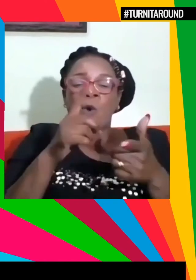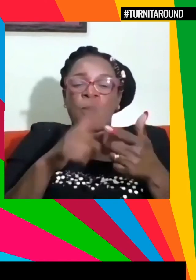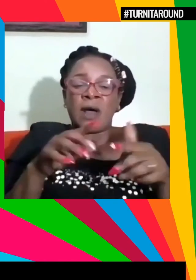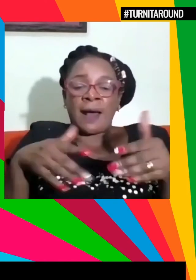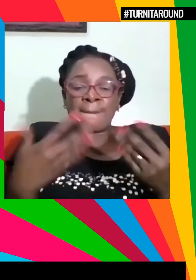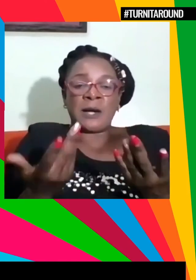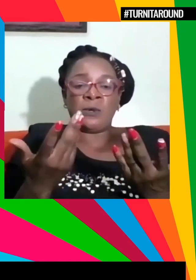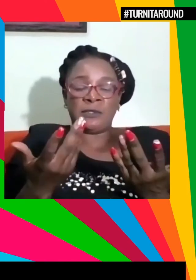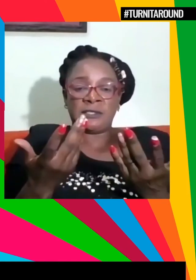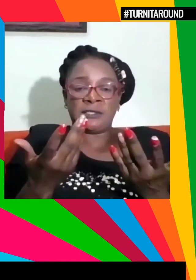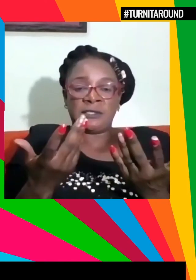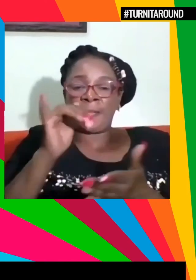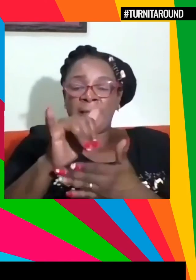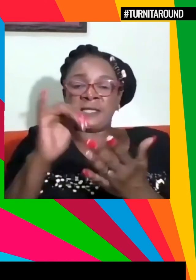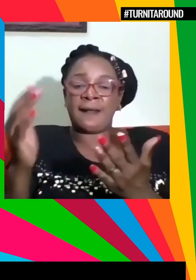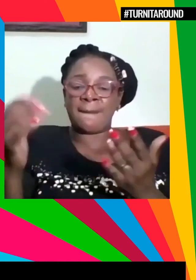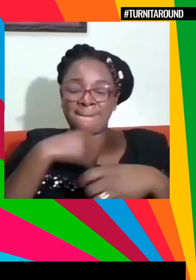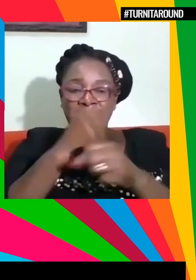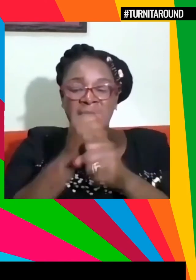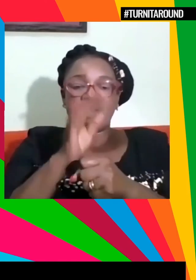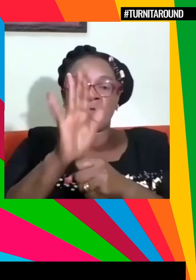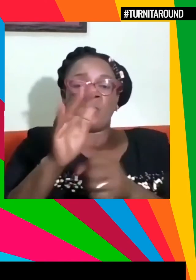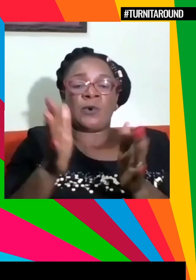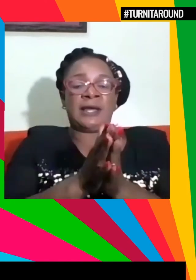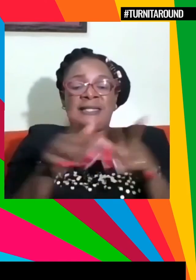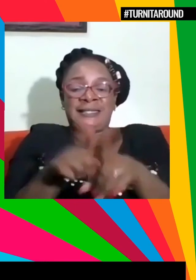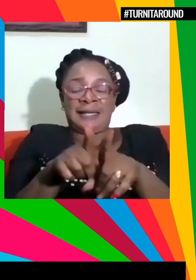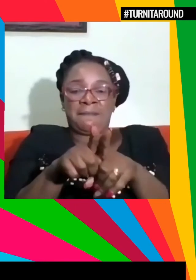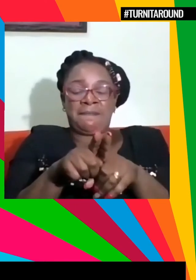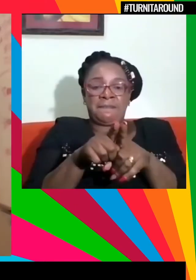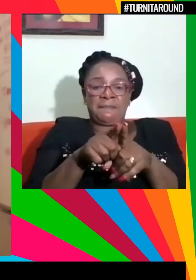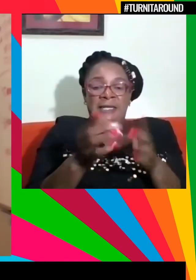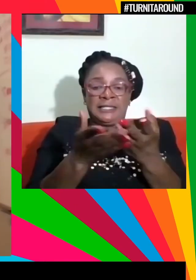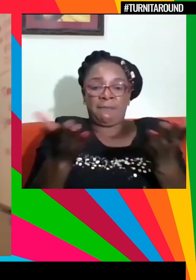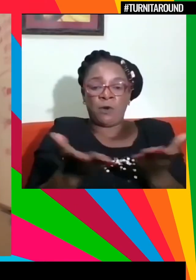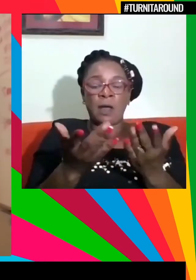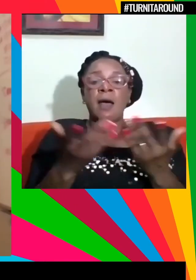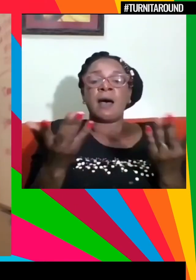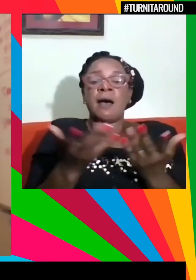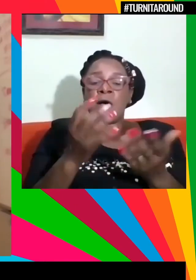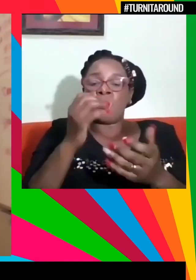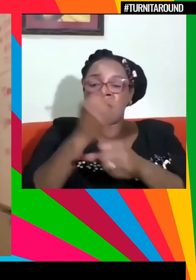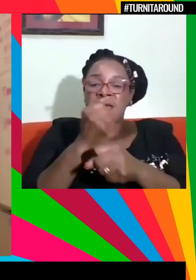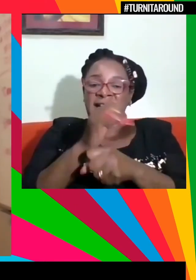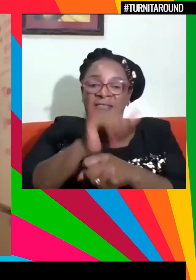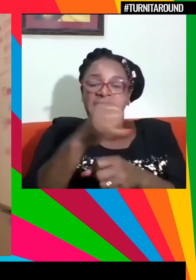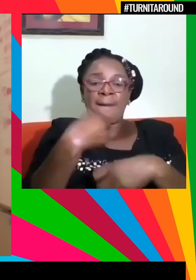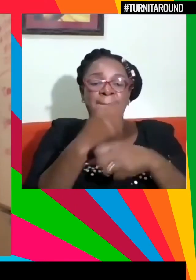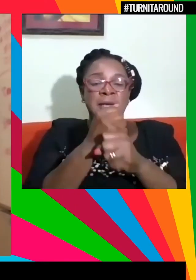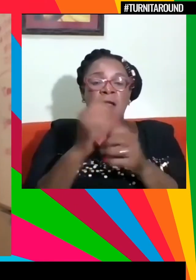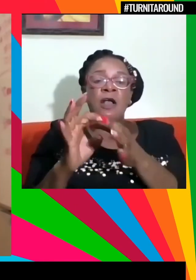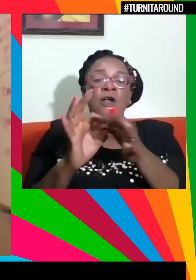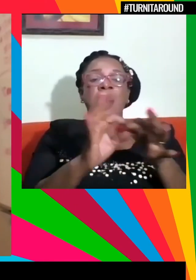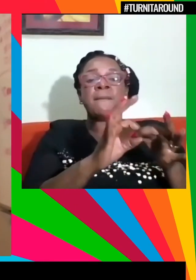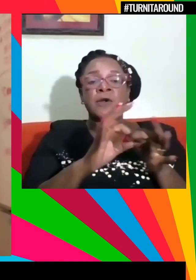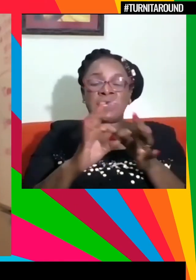ocean-bound plastic that brings you and your competitors to the same table? And how does that mix of collaboration and